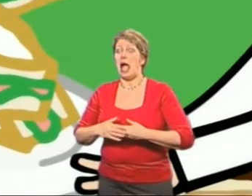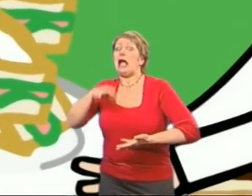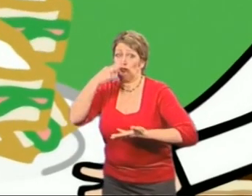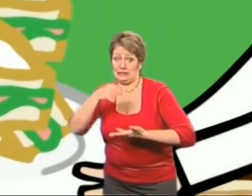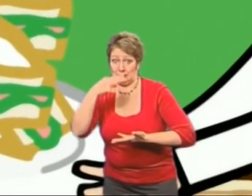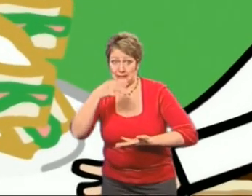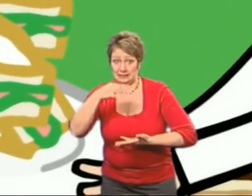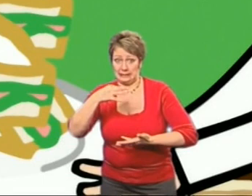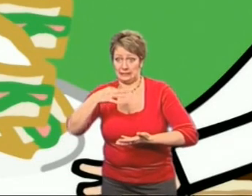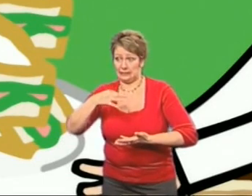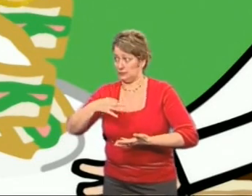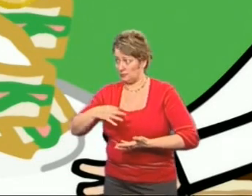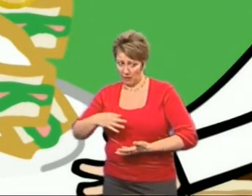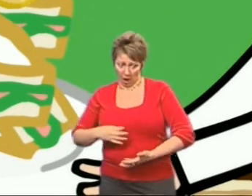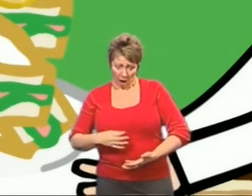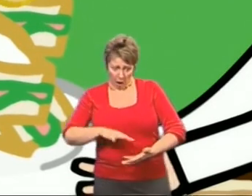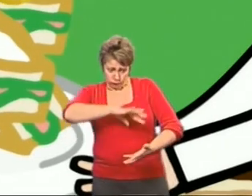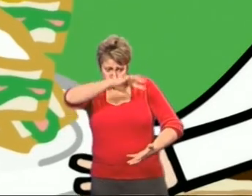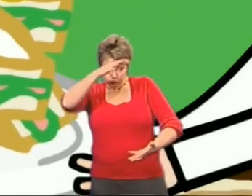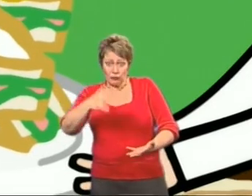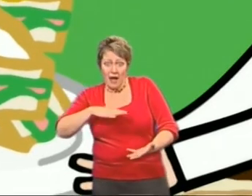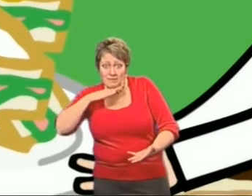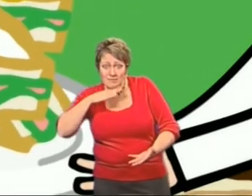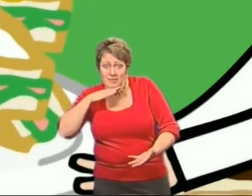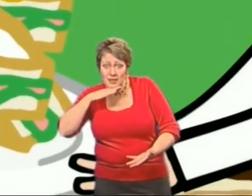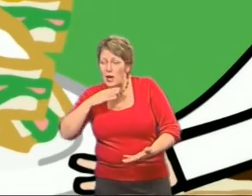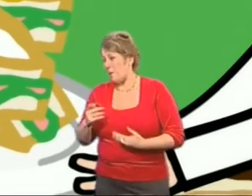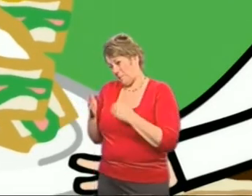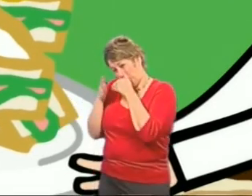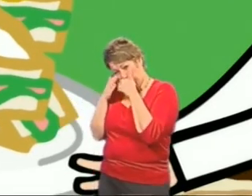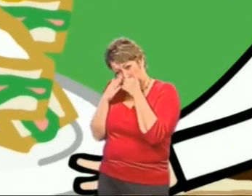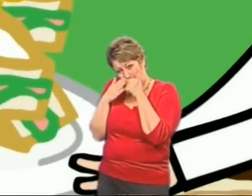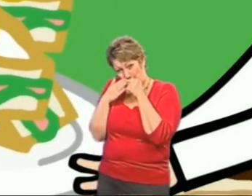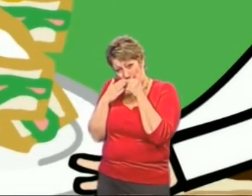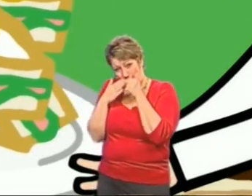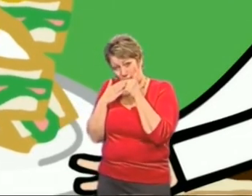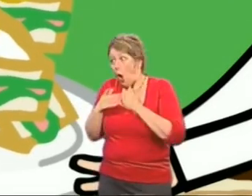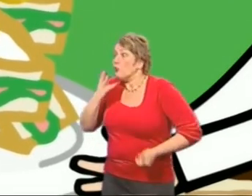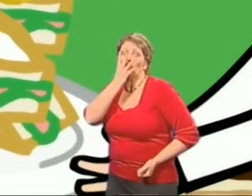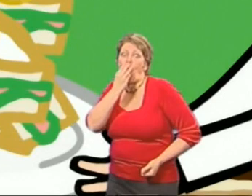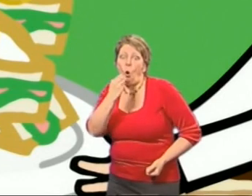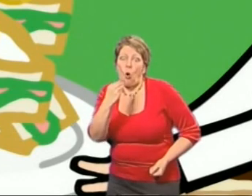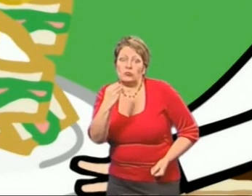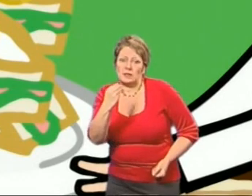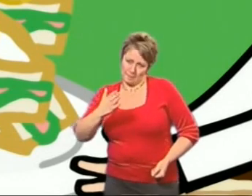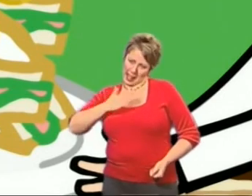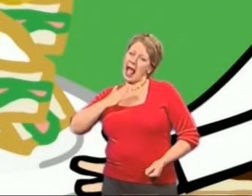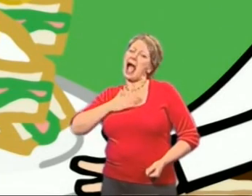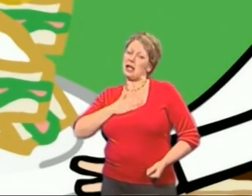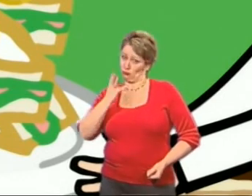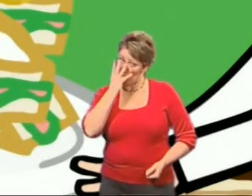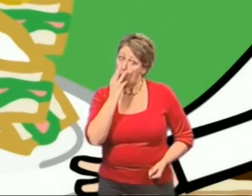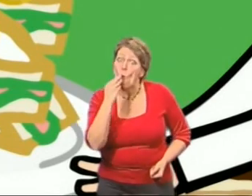some crisps. Is that enough? A few more. And some of those strawberries. I really